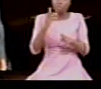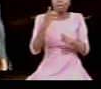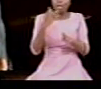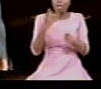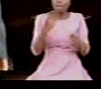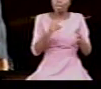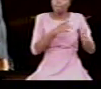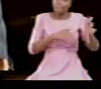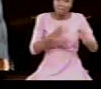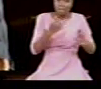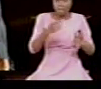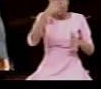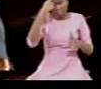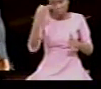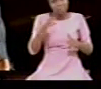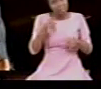her,